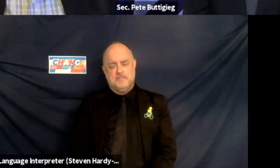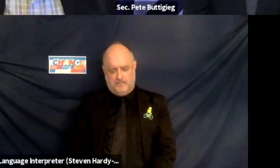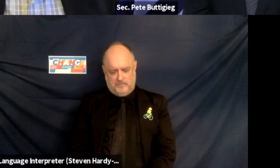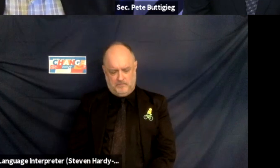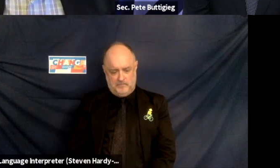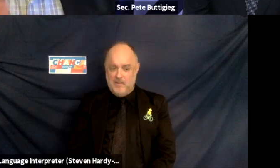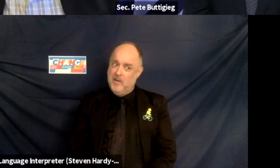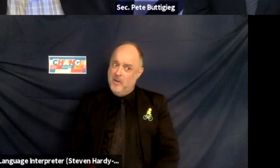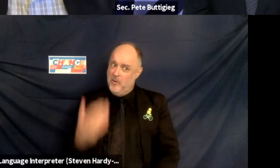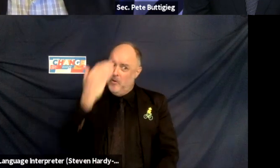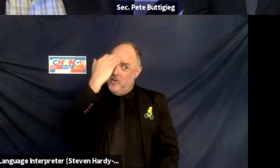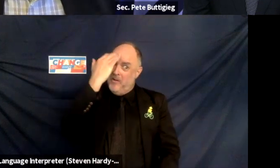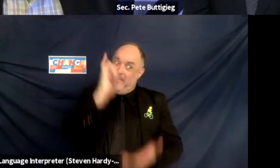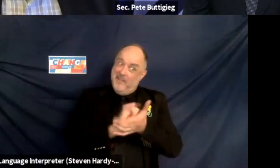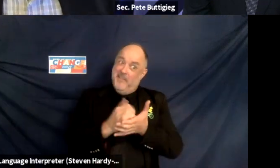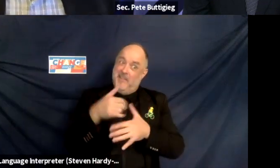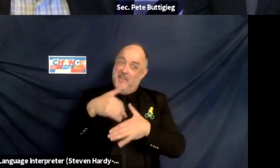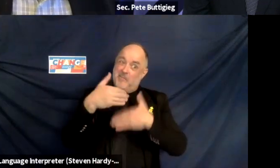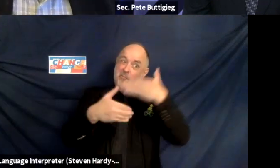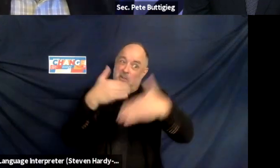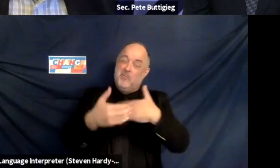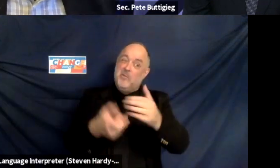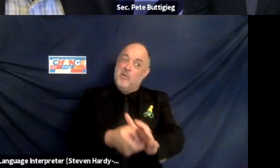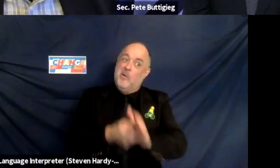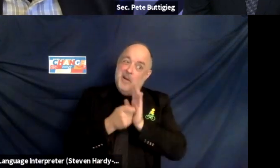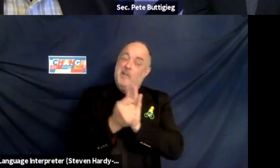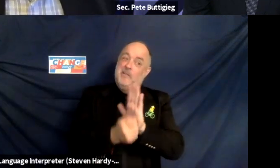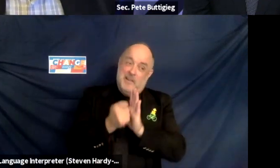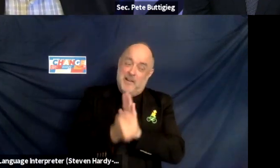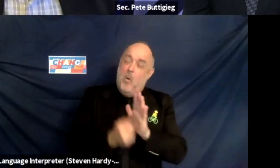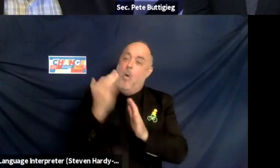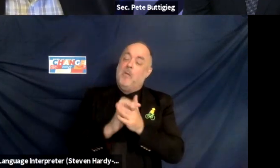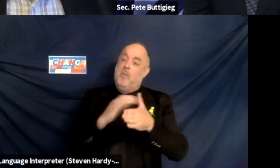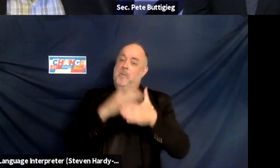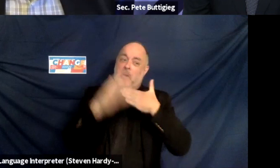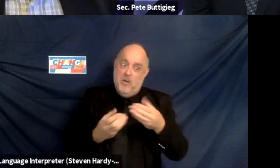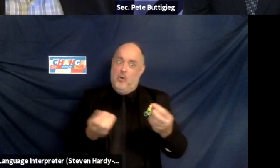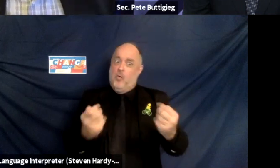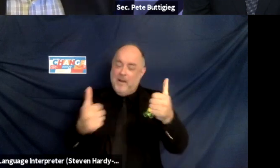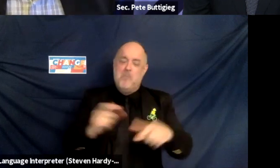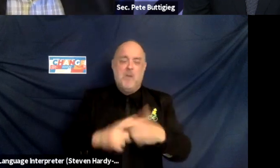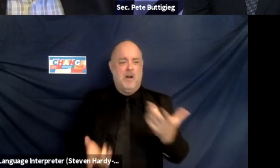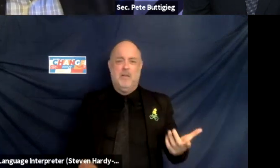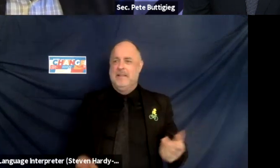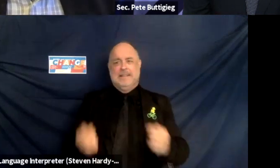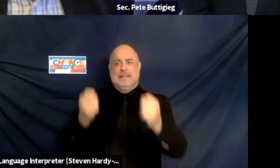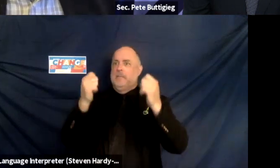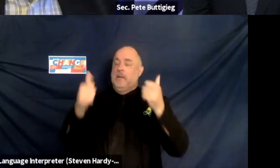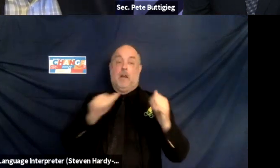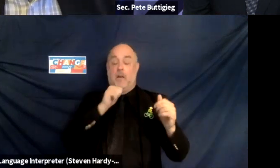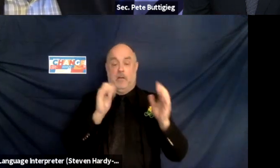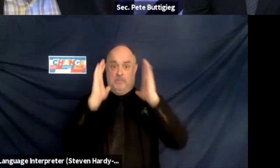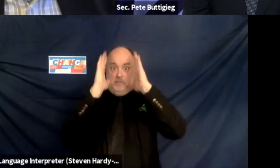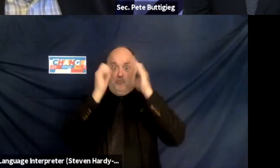take a long time. Hopefully we're going to be able to deliver more in a shorter period of time. But speeding and distracted driving are real threats